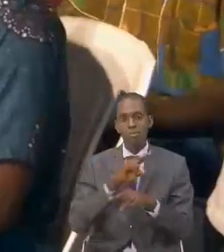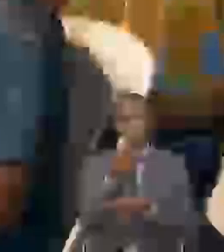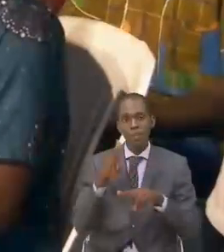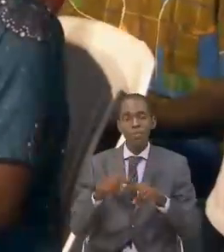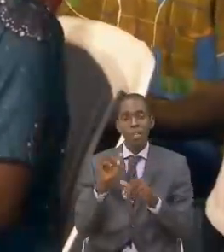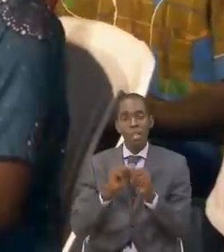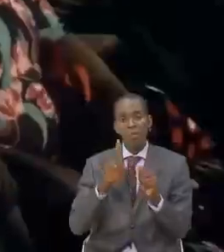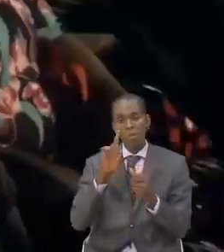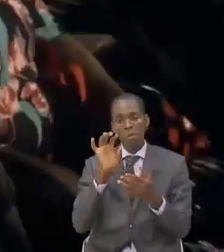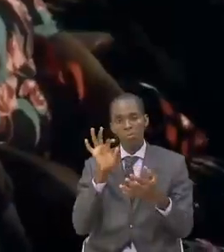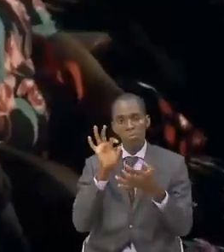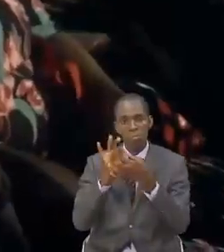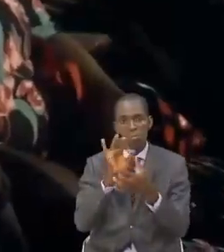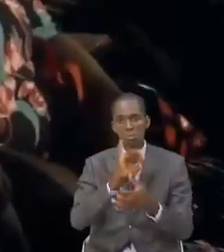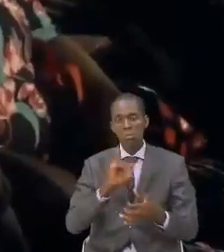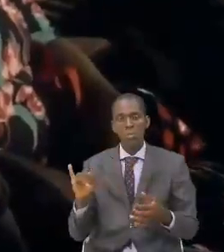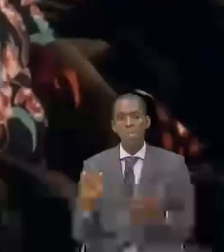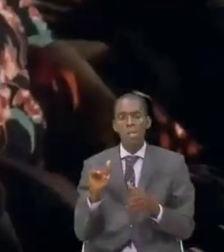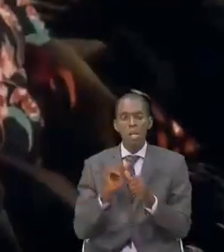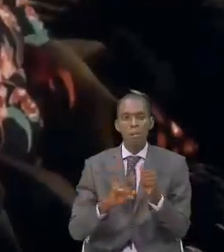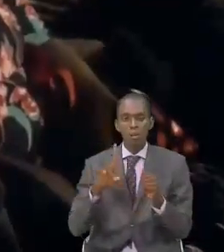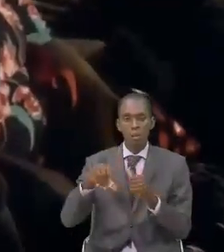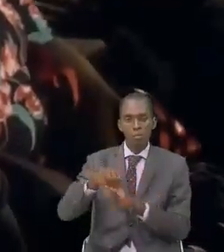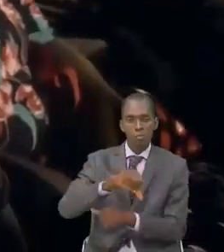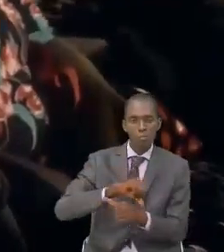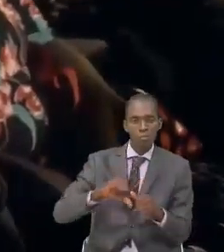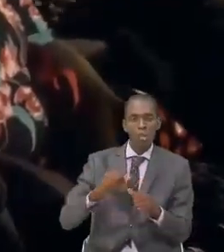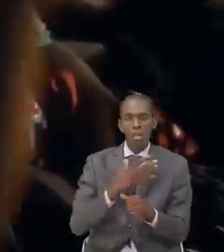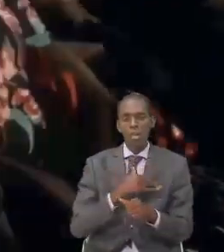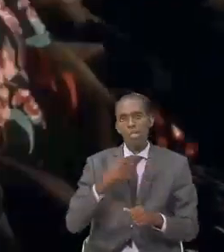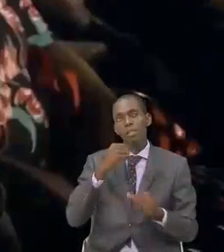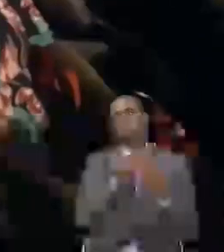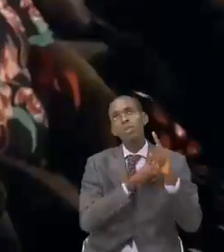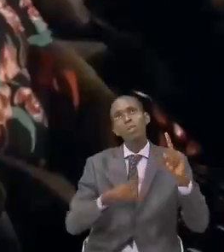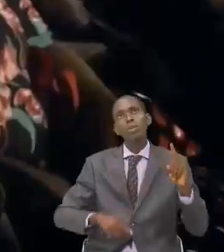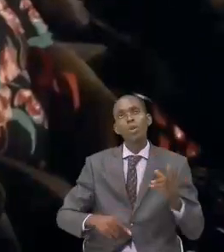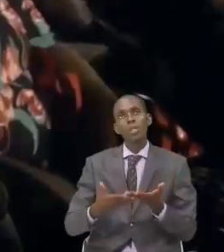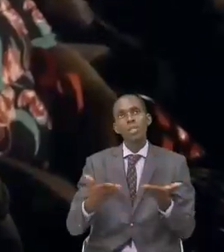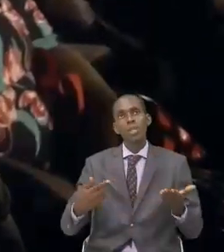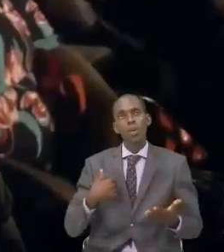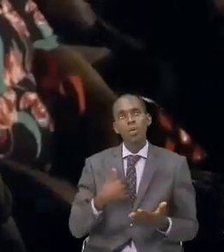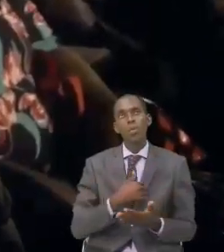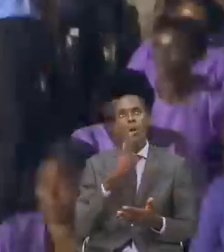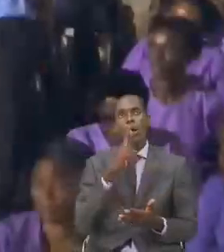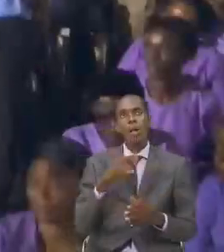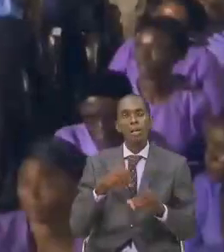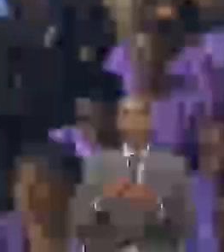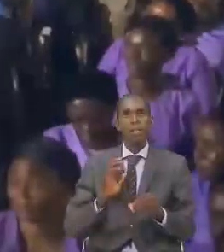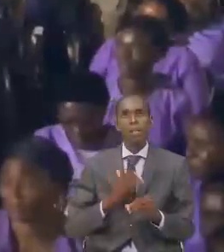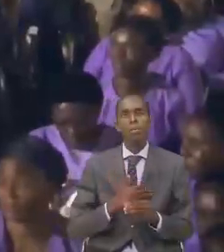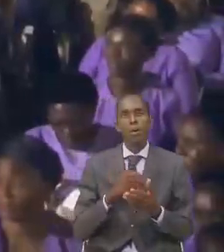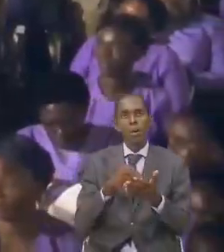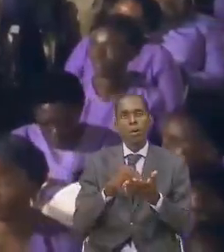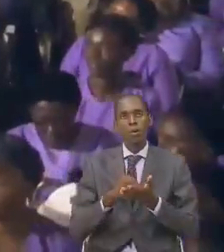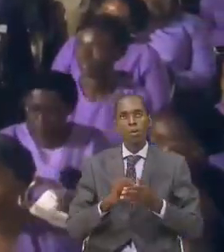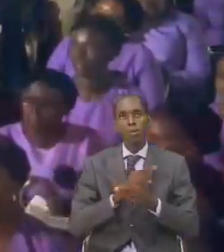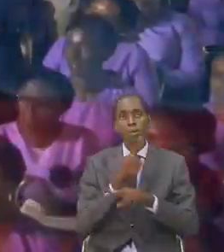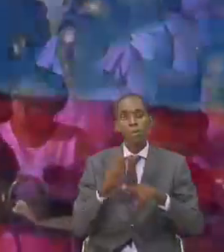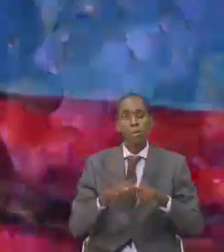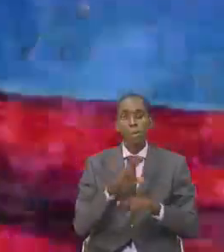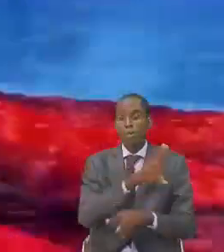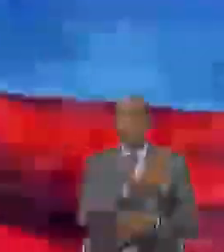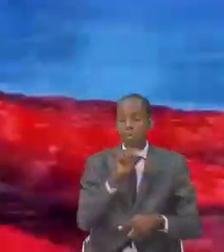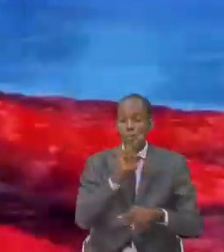in that nation. Anyone connecting, anyone associating, anyone coming to the Lord and saying, oh Lord, here